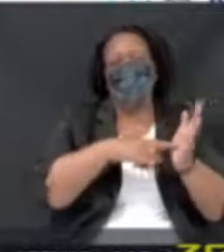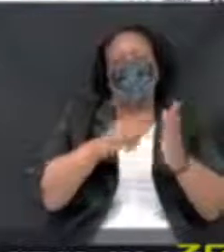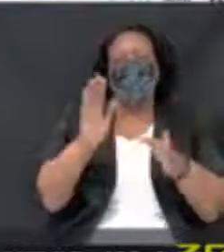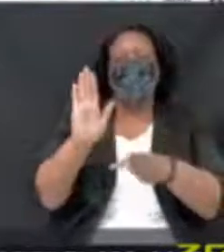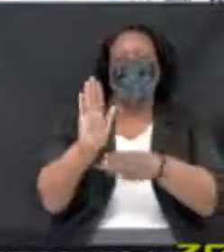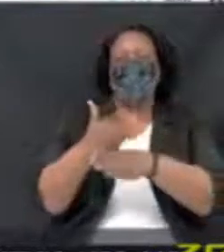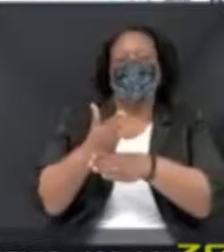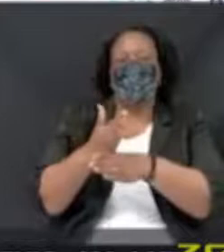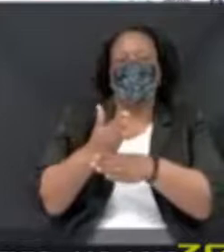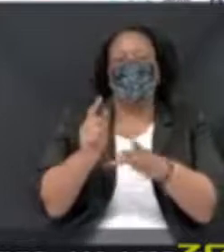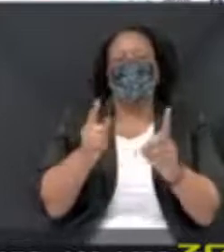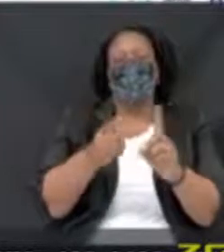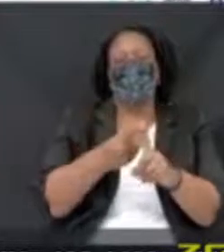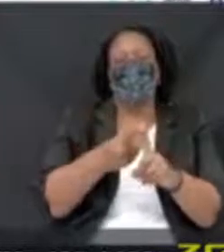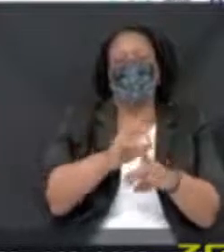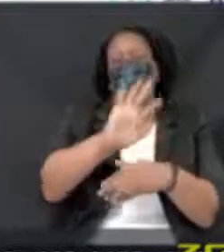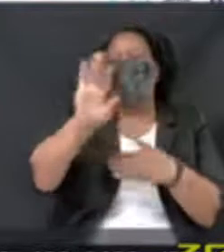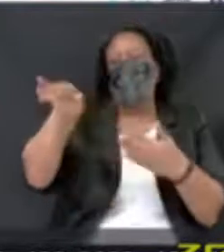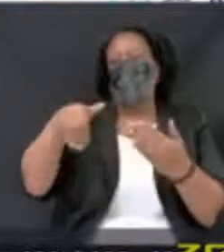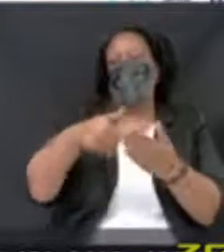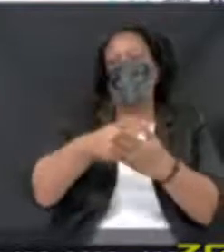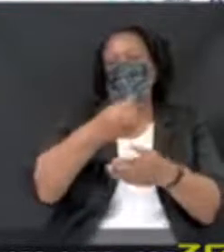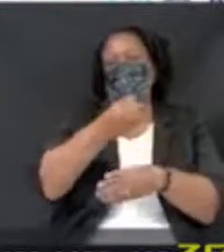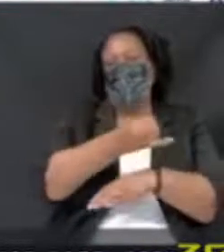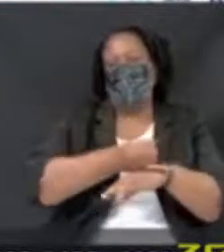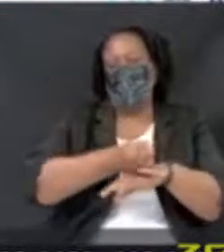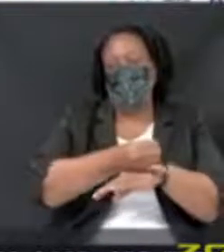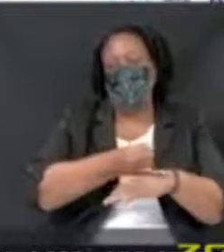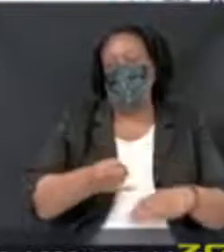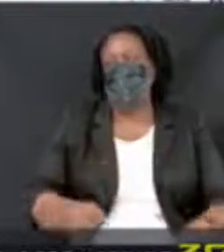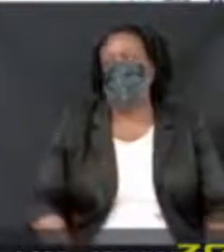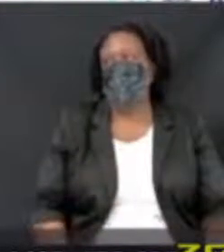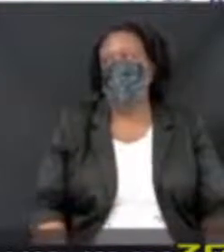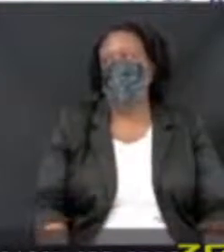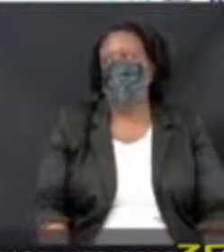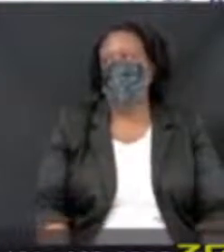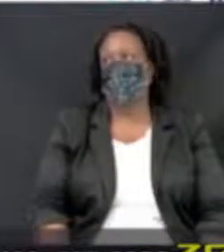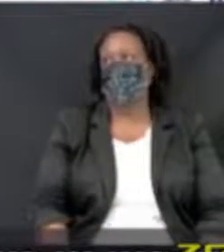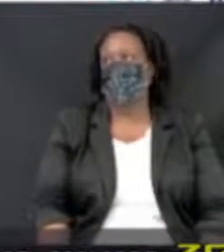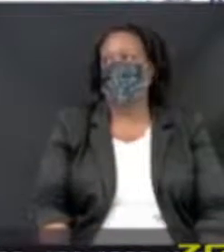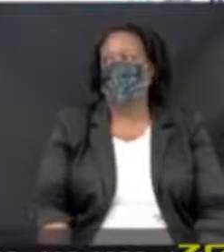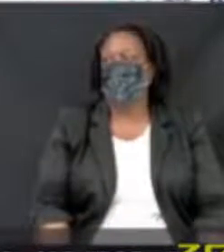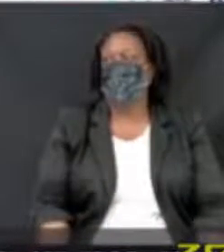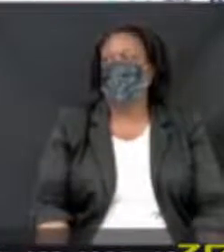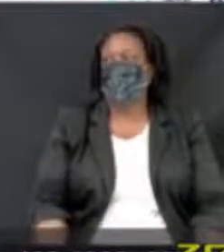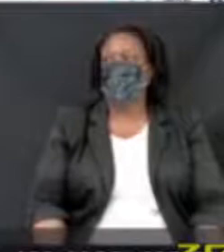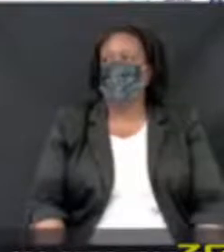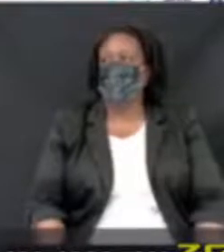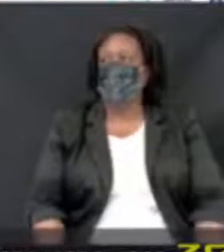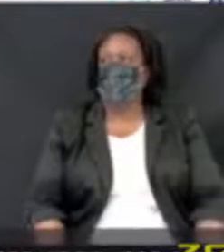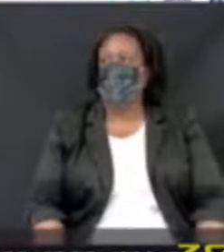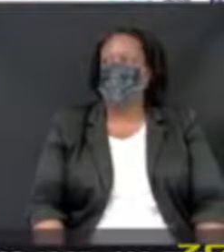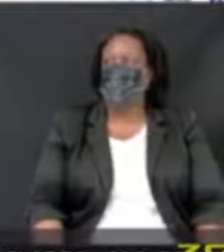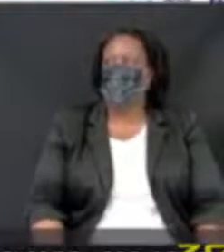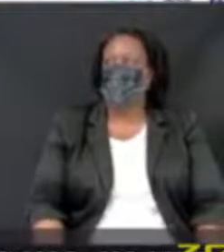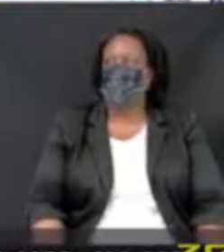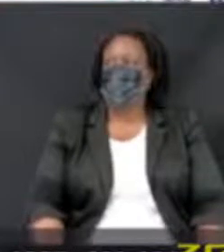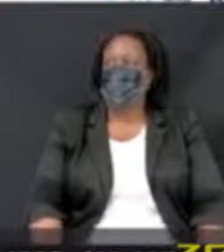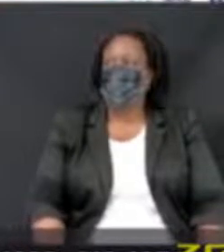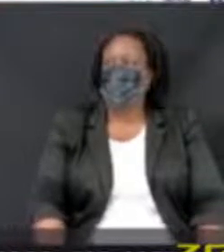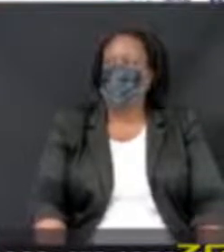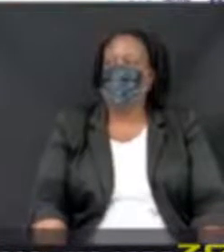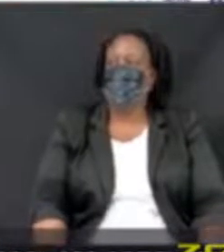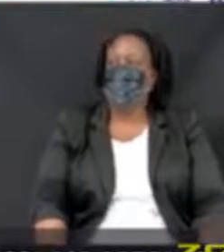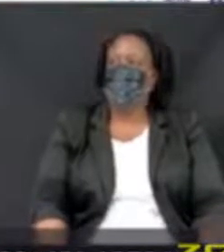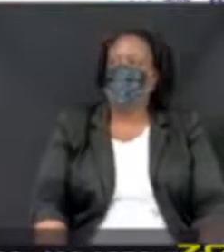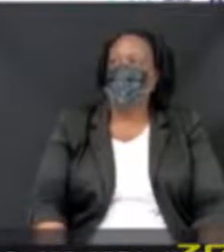a particular narrative or accepted as it is, then it comes back to the task force for implementation. Bear